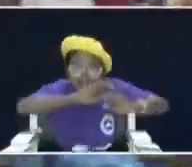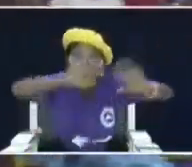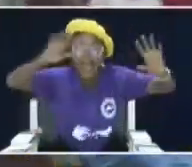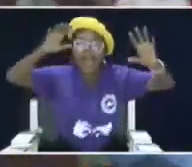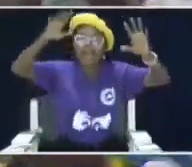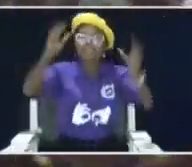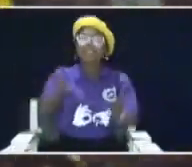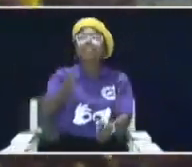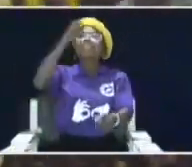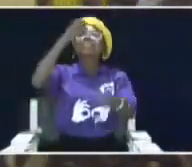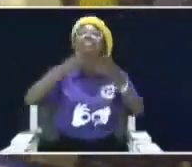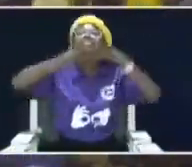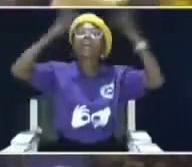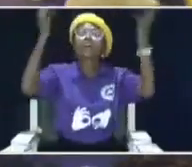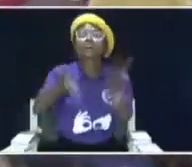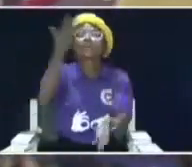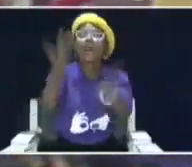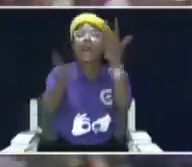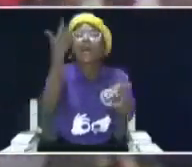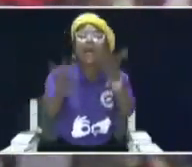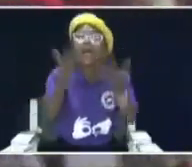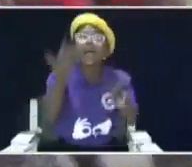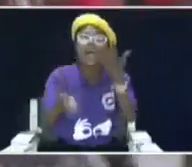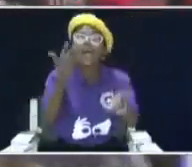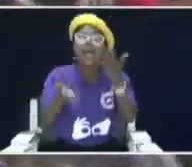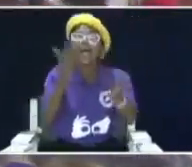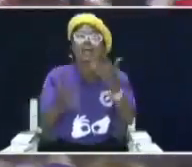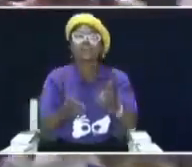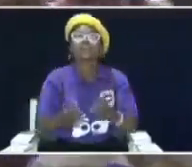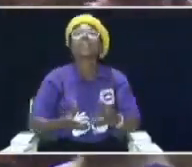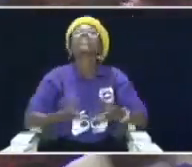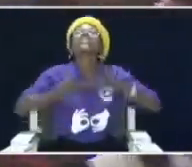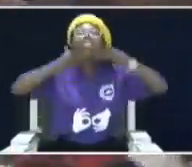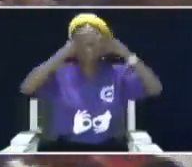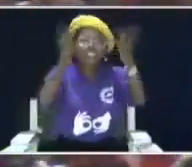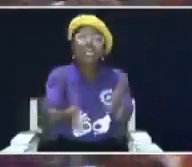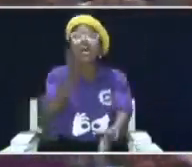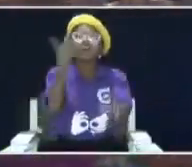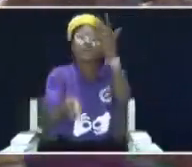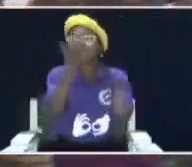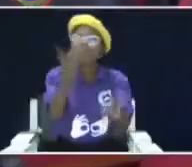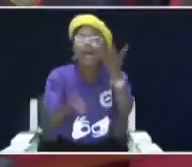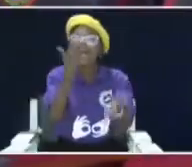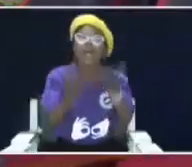Come on, shout fire. I can't hear you. Shout fire.